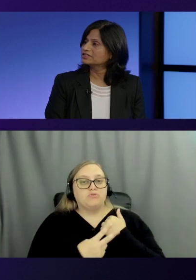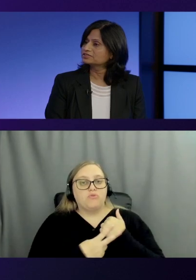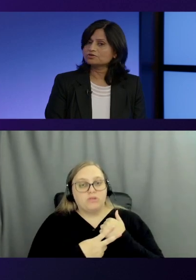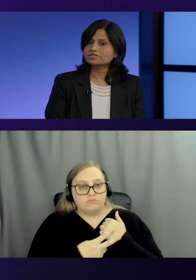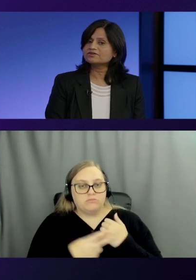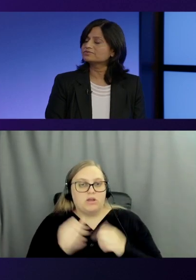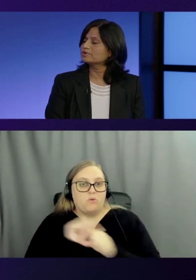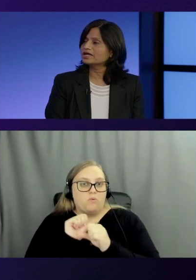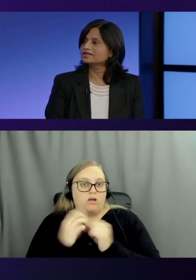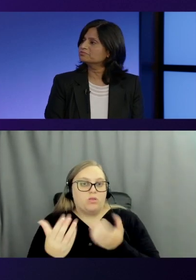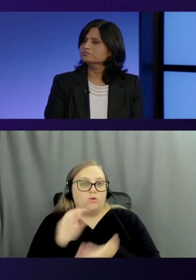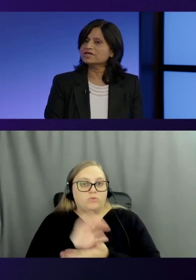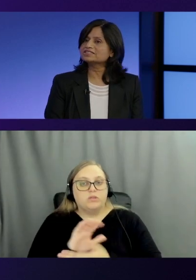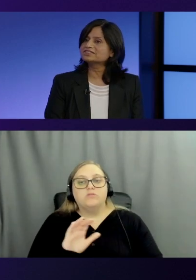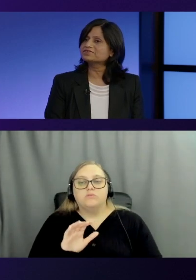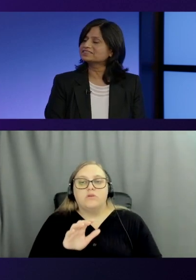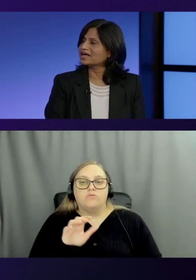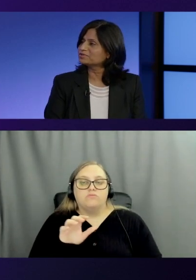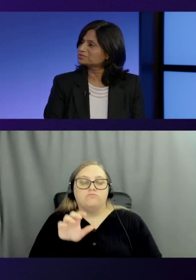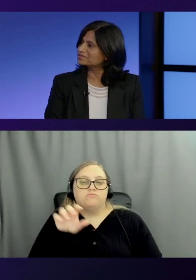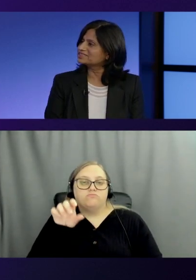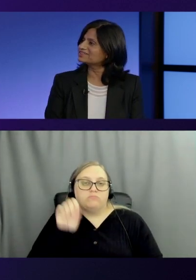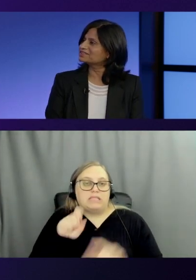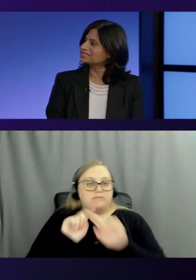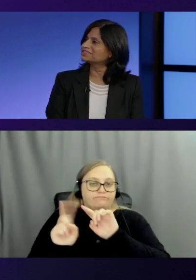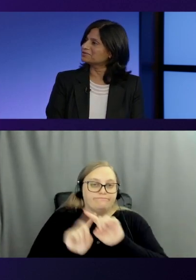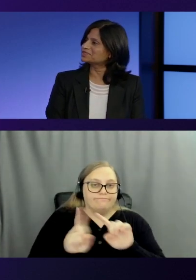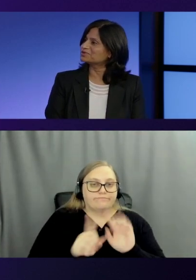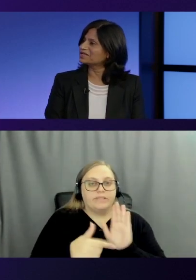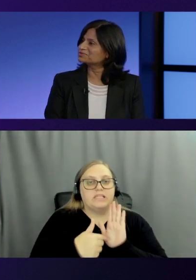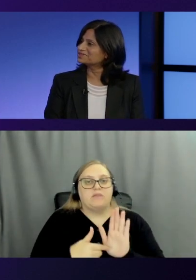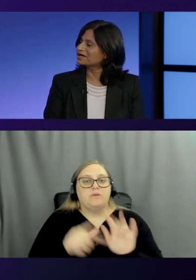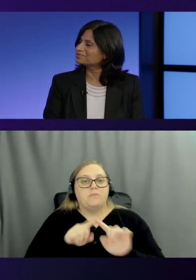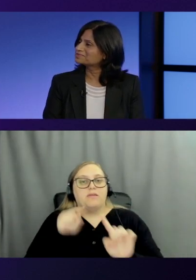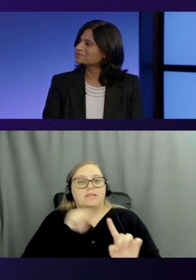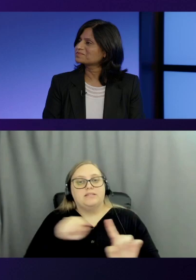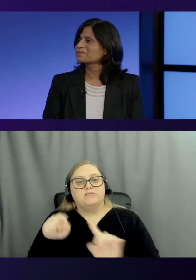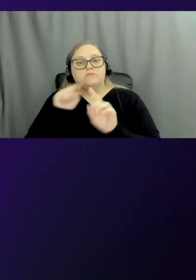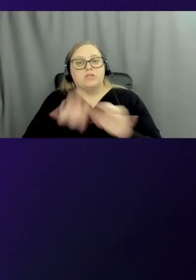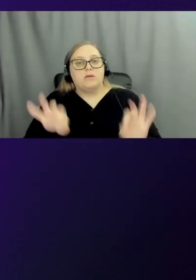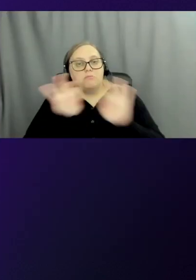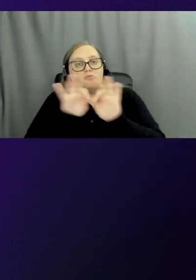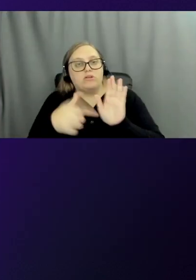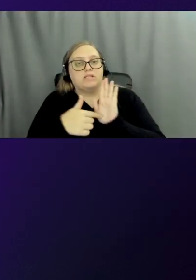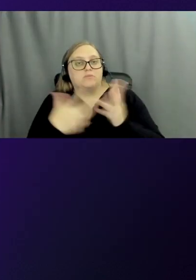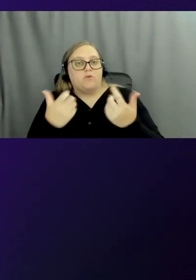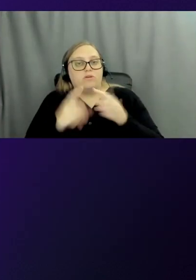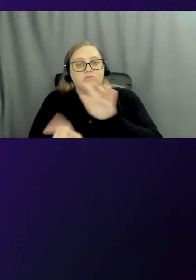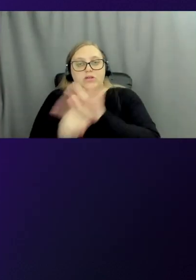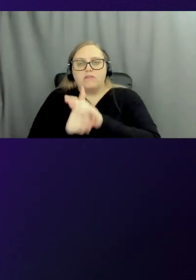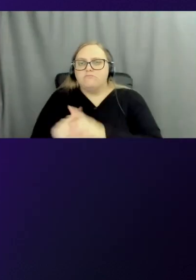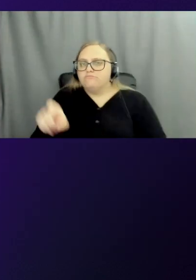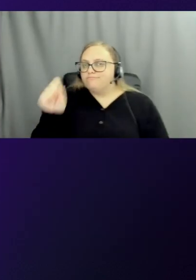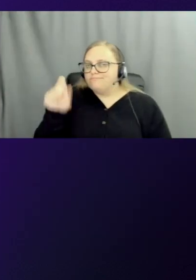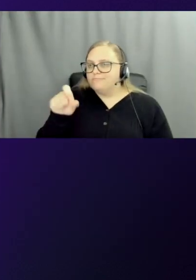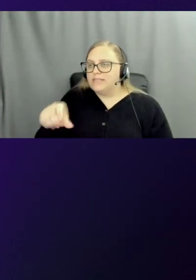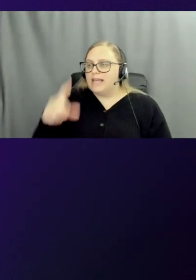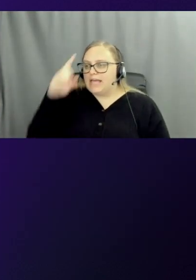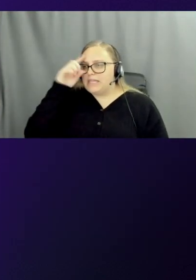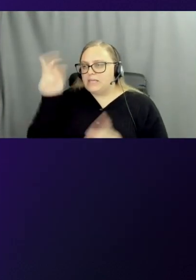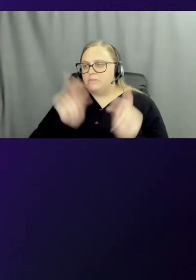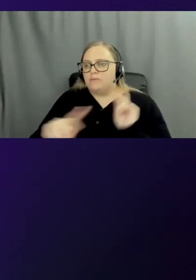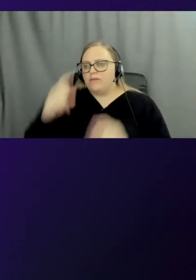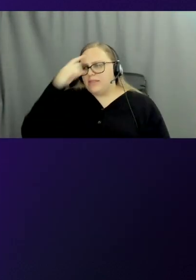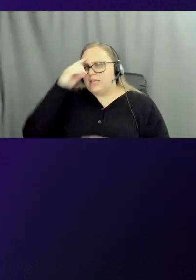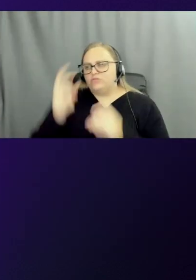workloads. So there are various different examples, but these are the key examples I would like to bring up. Yeah, and I think that people think of storage and sometimes